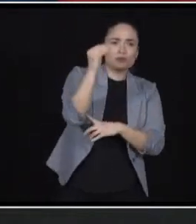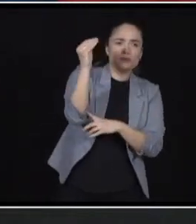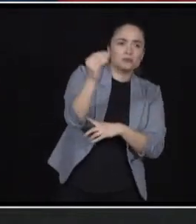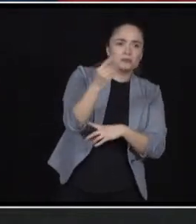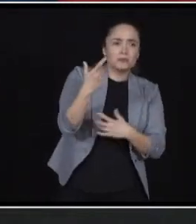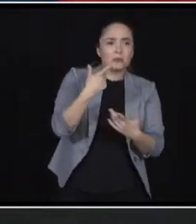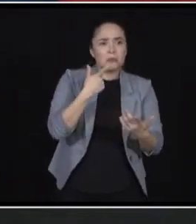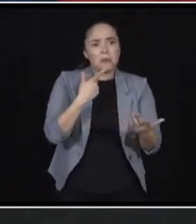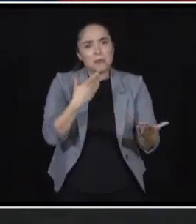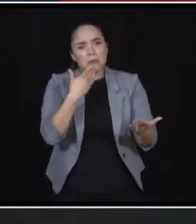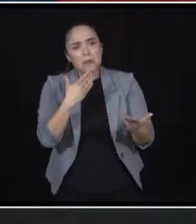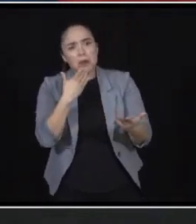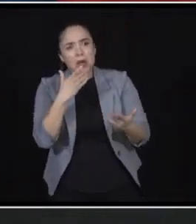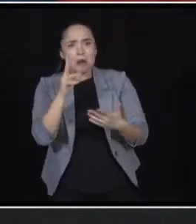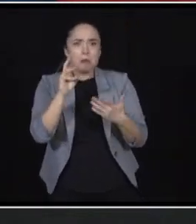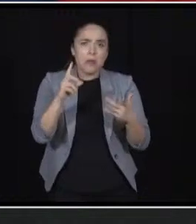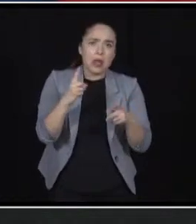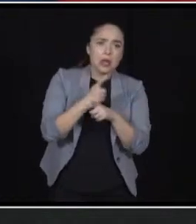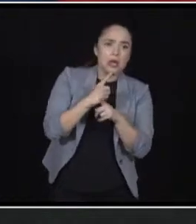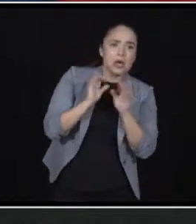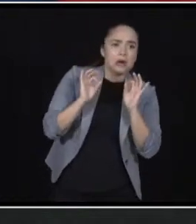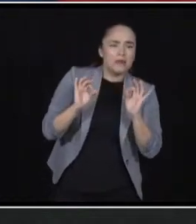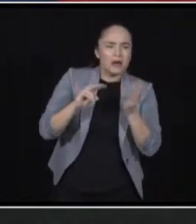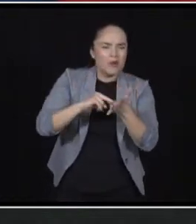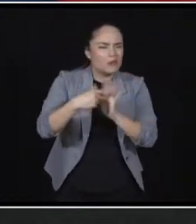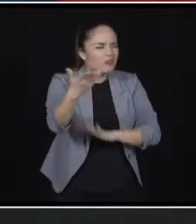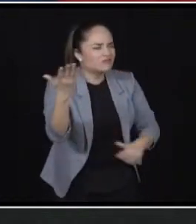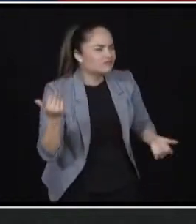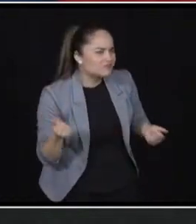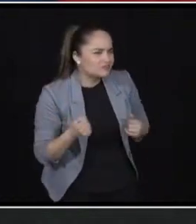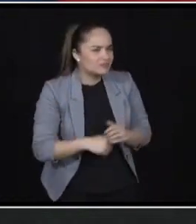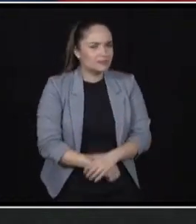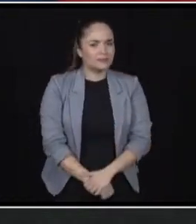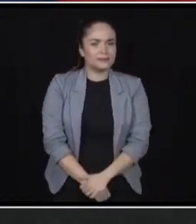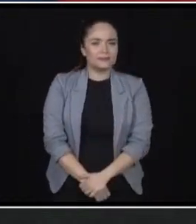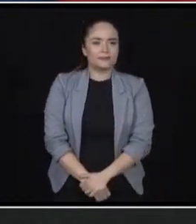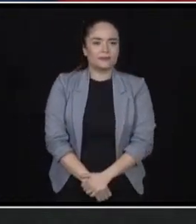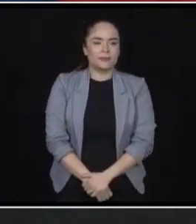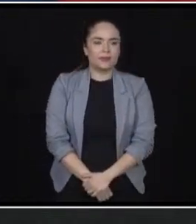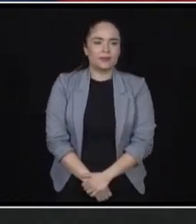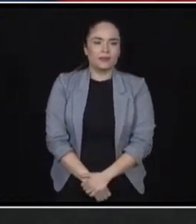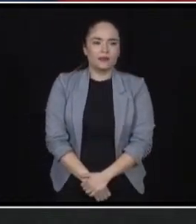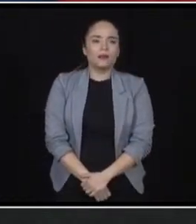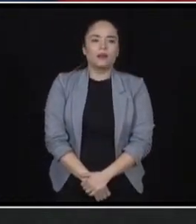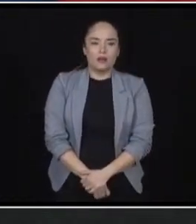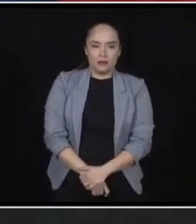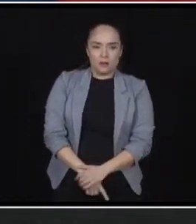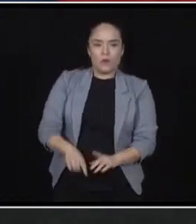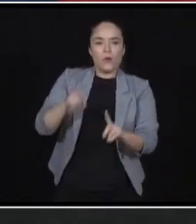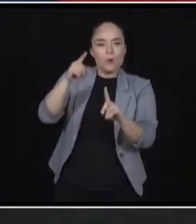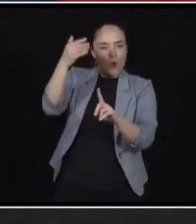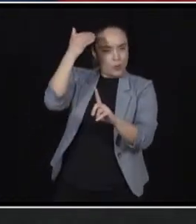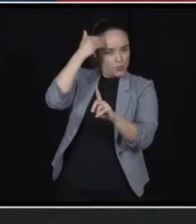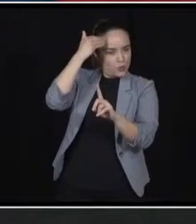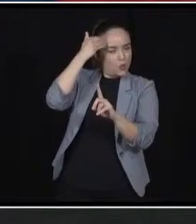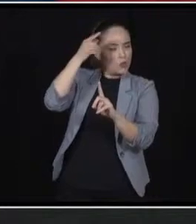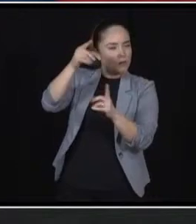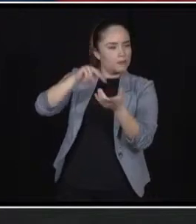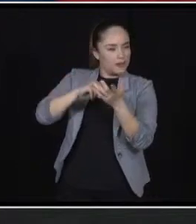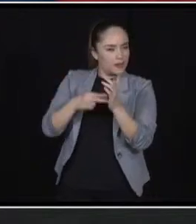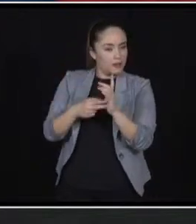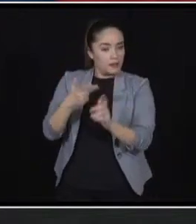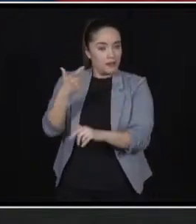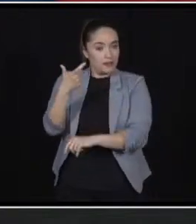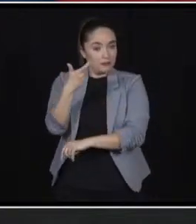think you know exactly what I meant when I was asked at Apotex how it's going. The vaccinations are going extremely well,